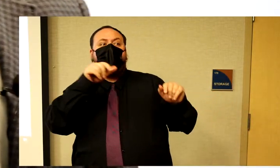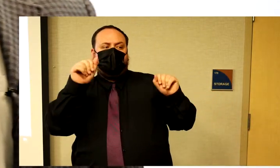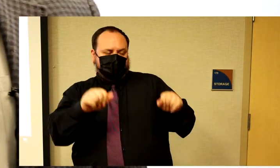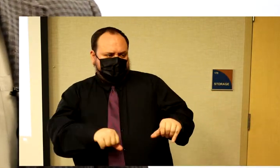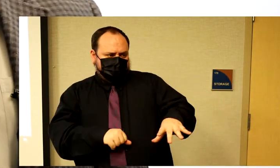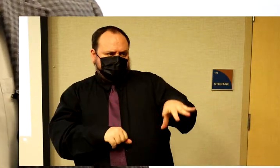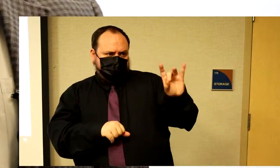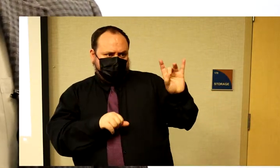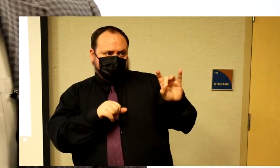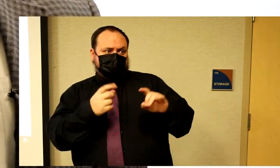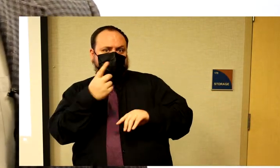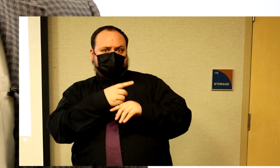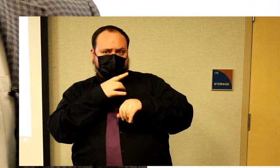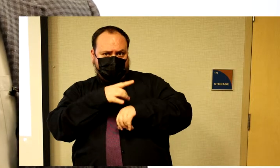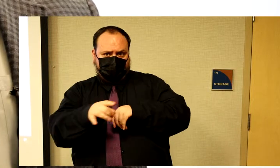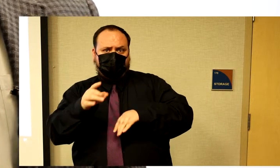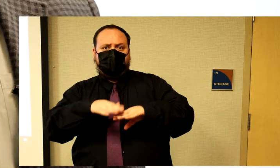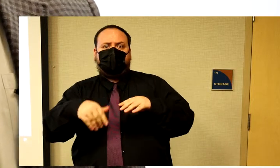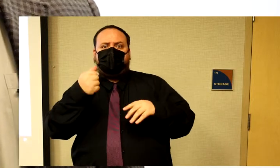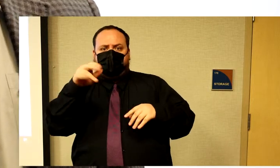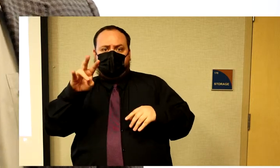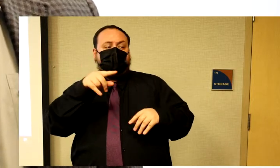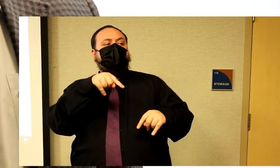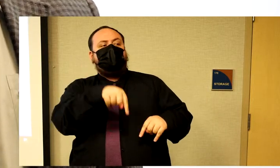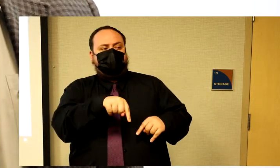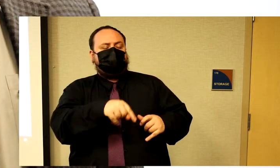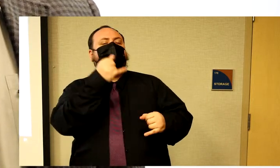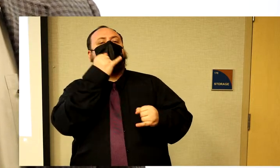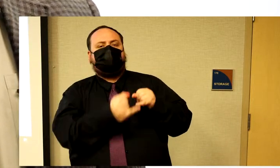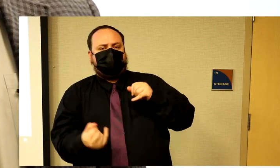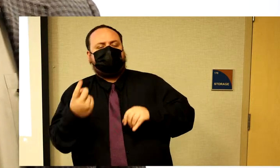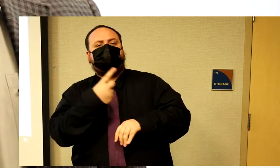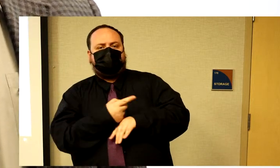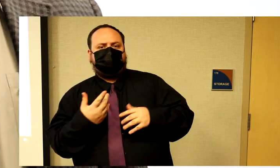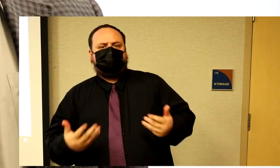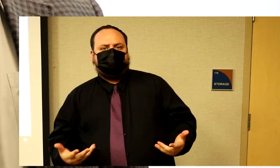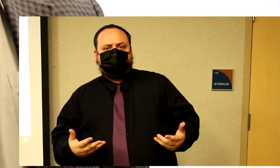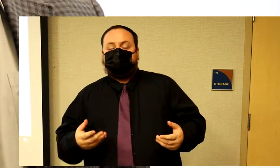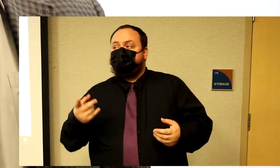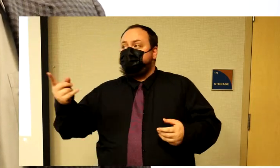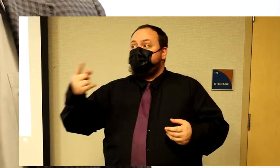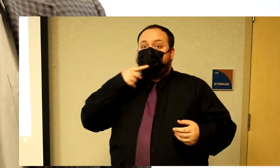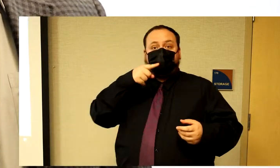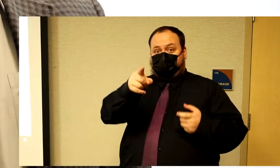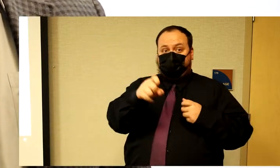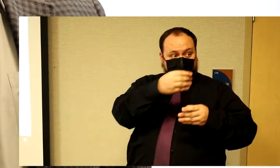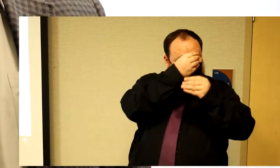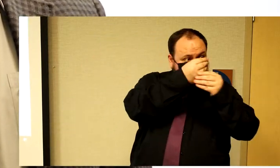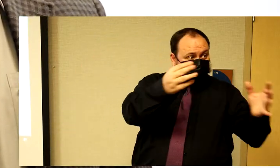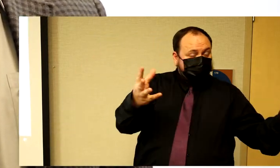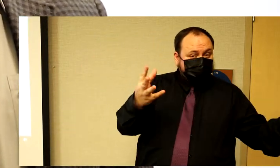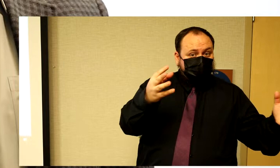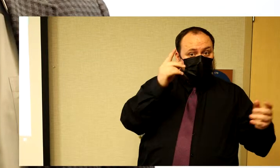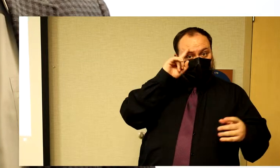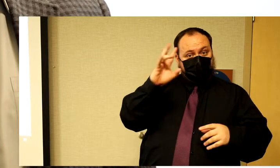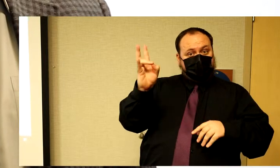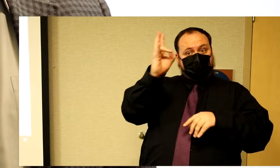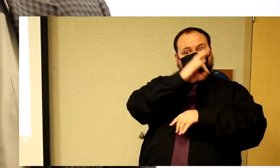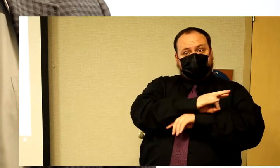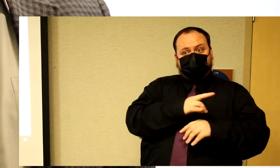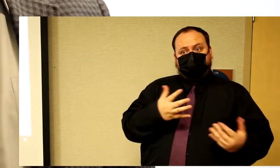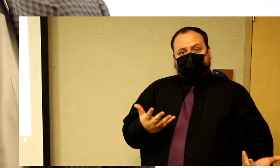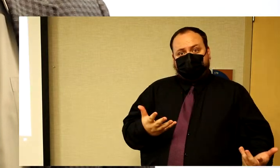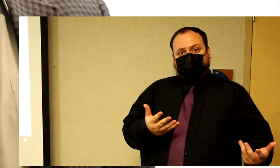than April 17th Sure. and said, this is the last... well, the reality is if the noticing requirement is 7 days, the technical requirement, when's your next meeting